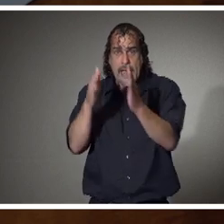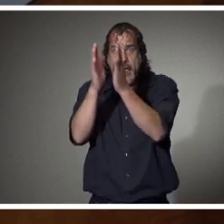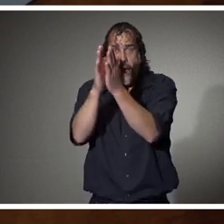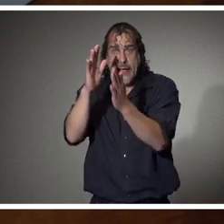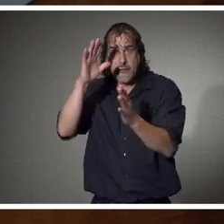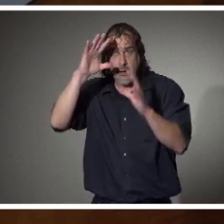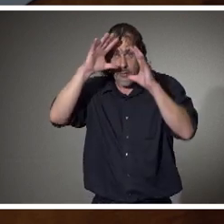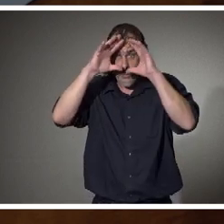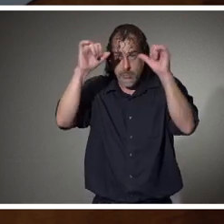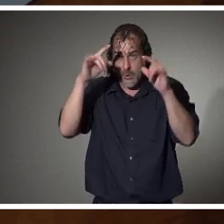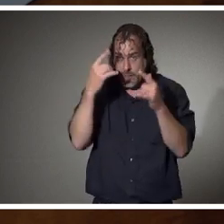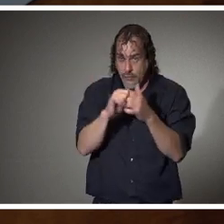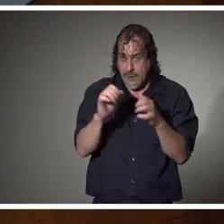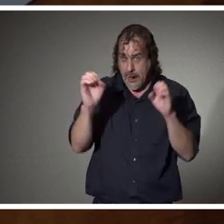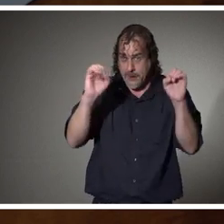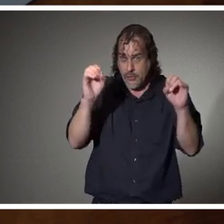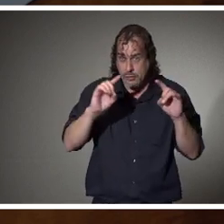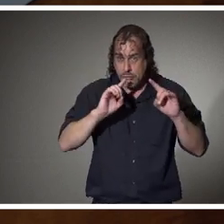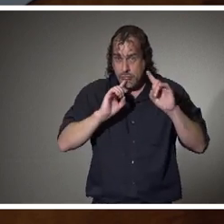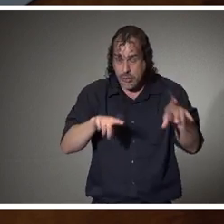for that immediate emergency declaration